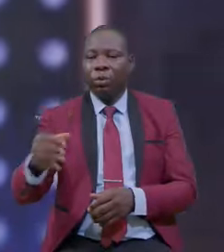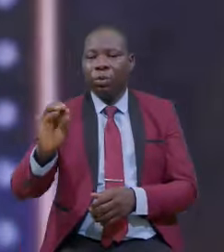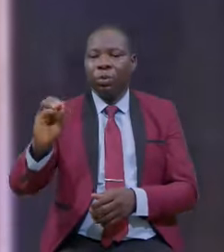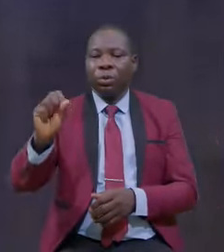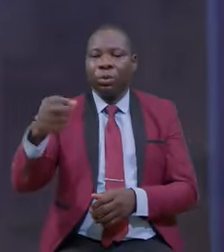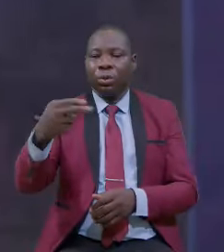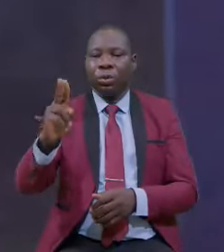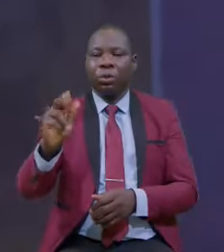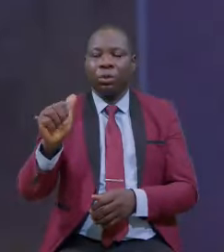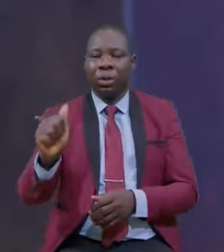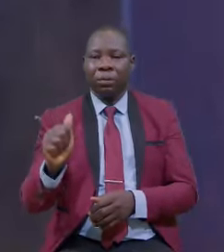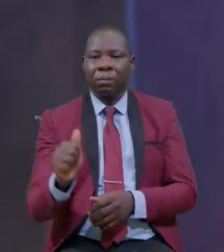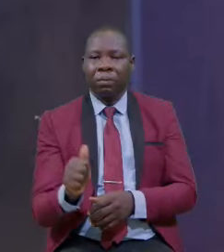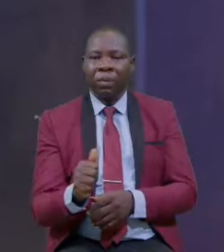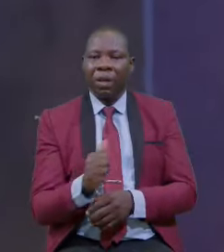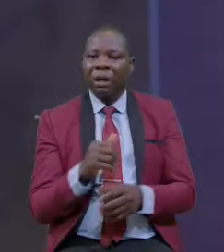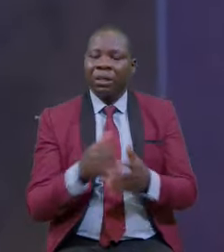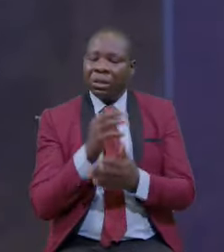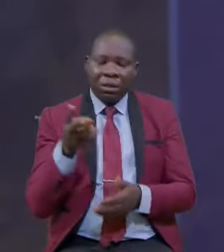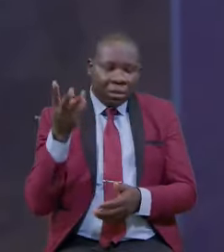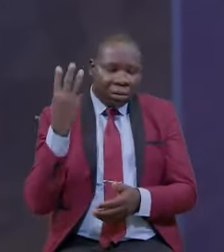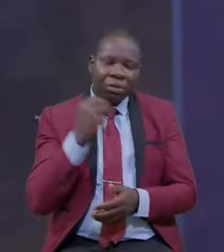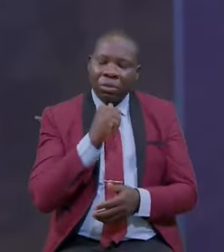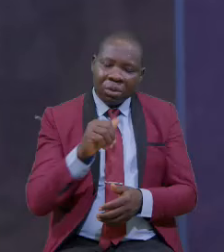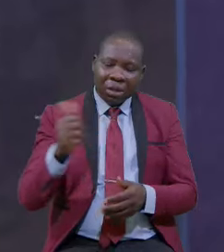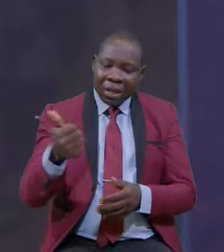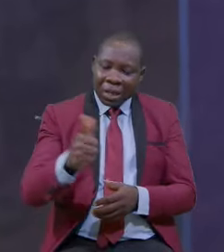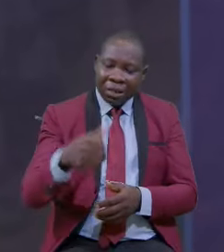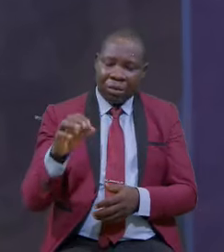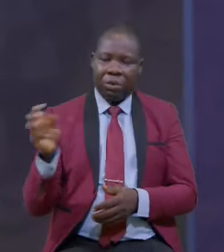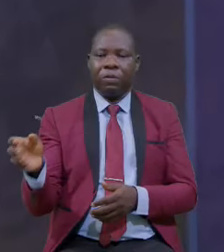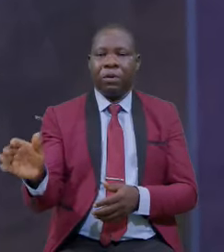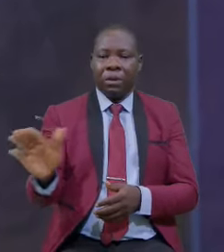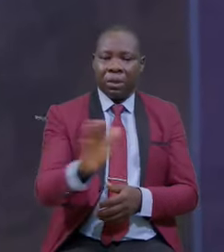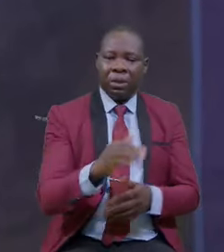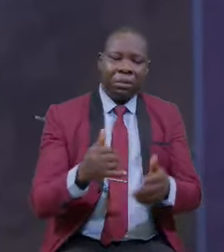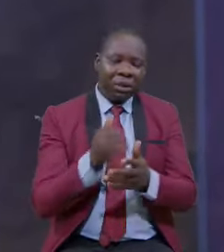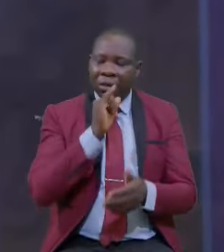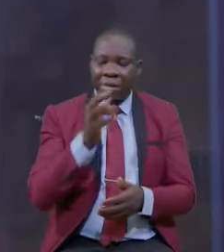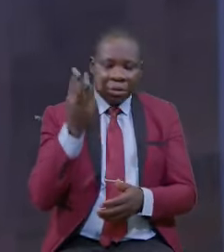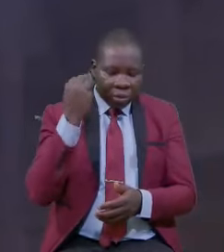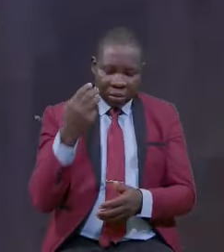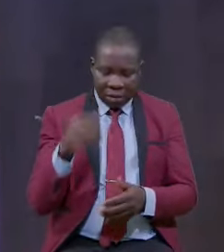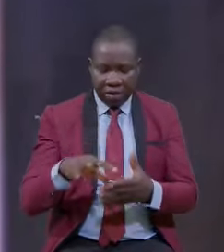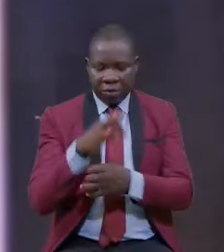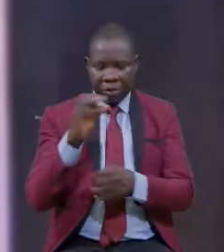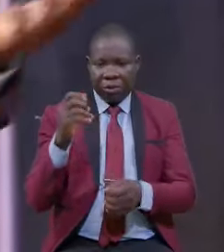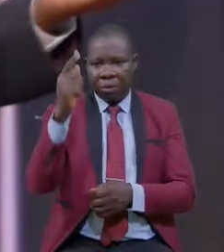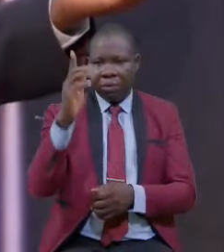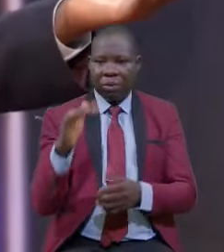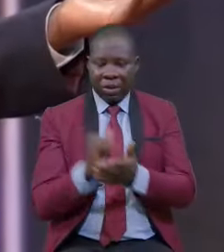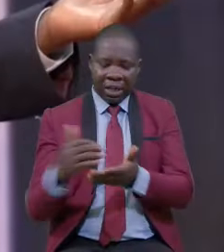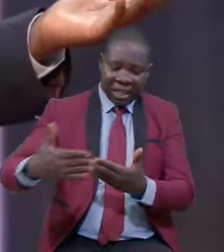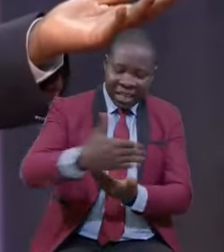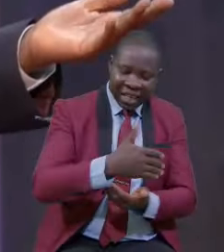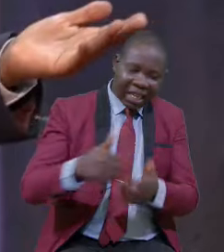wasn't Isaiah. It's the Spirit of God that gathered everything together. And there's no contradiction. Think